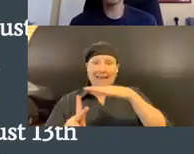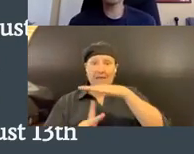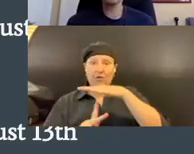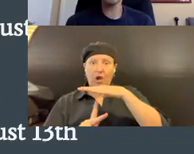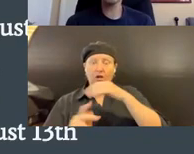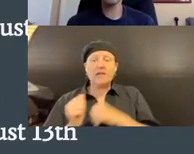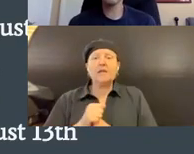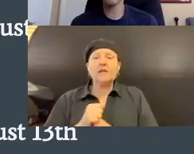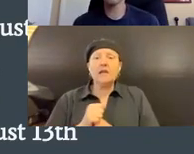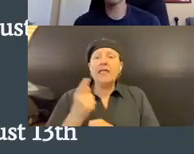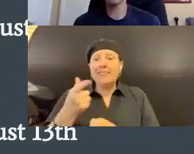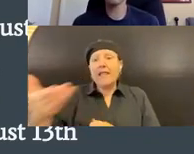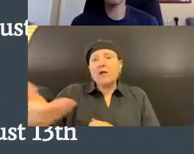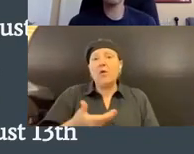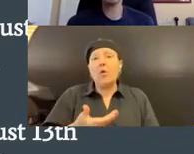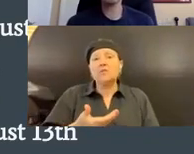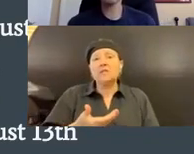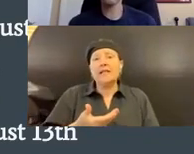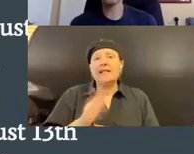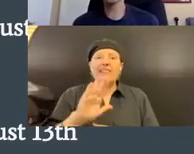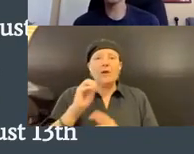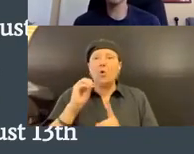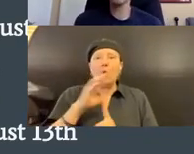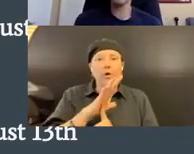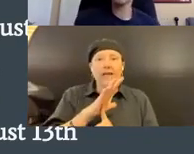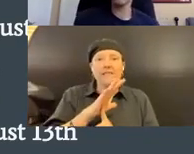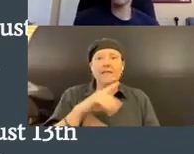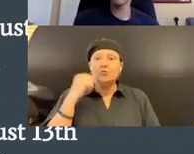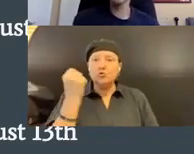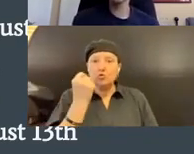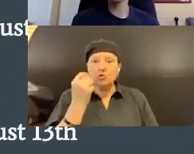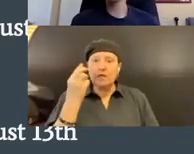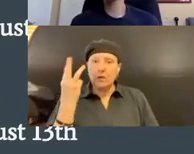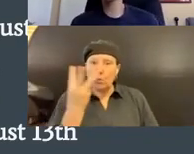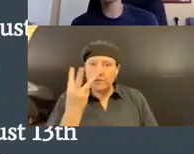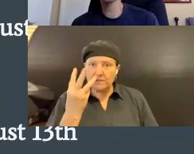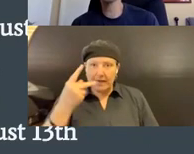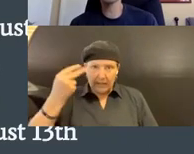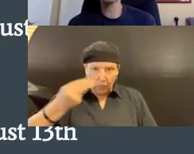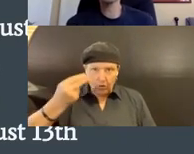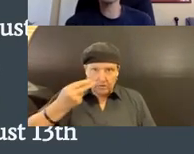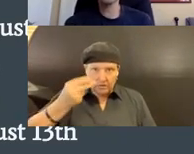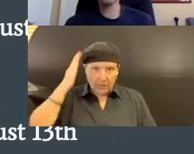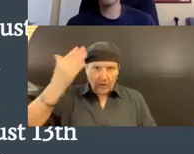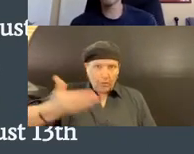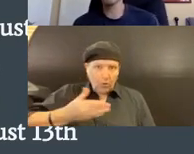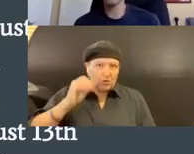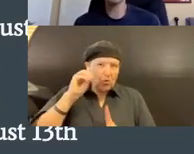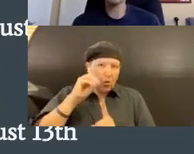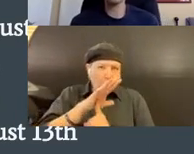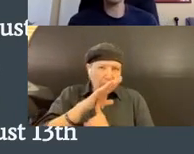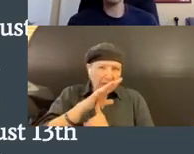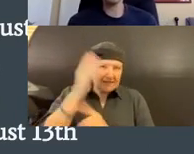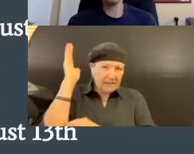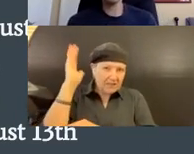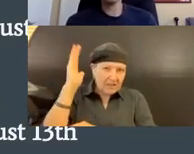are currently hosting their orientation on Tuesday, Wednesday, and Thursday. And those orientations for them are from 9 to 10